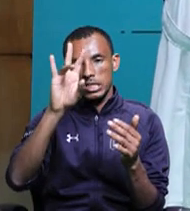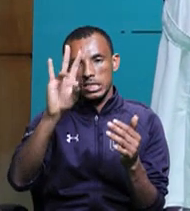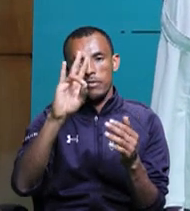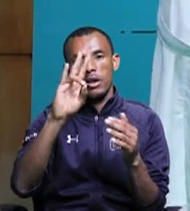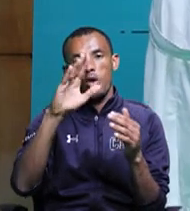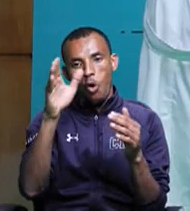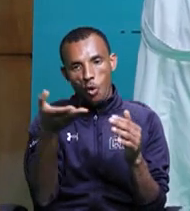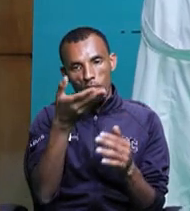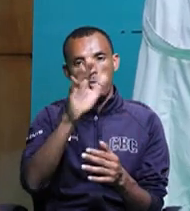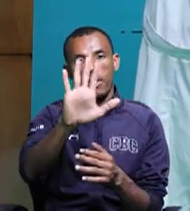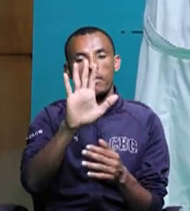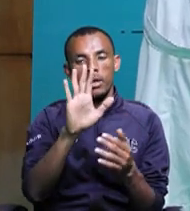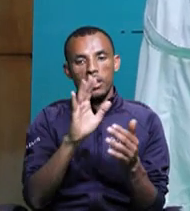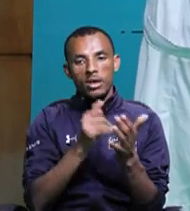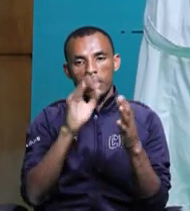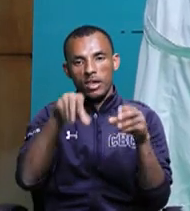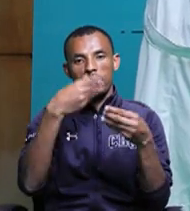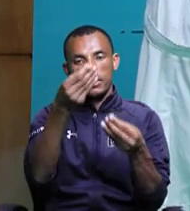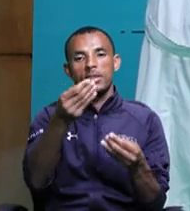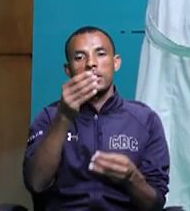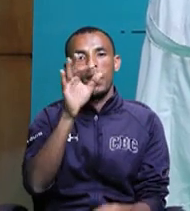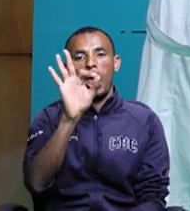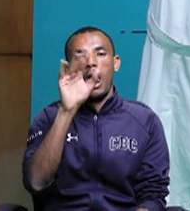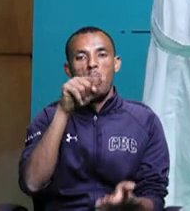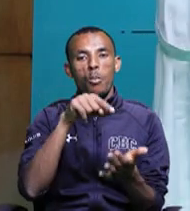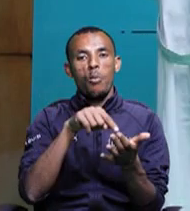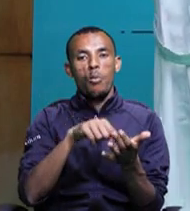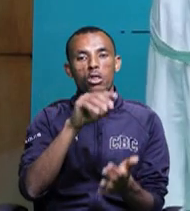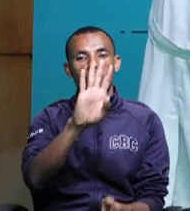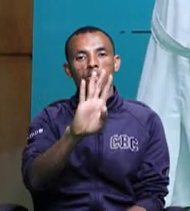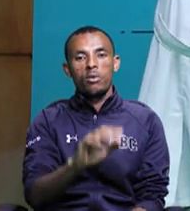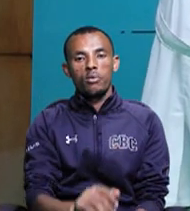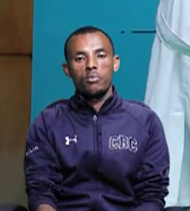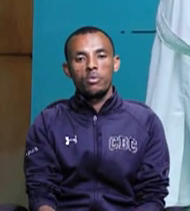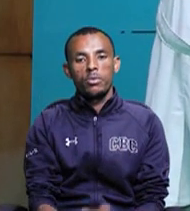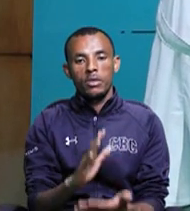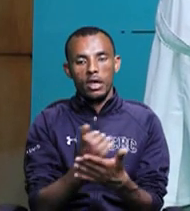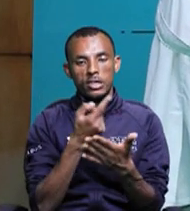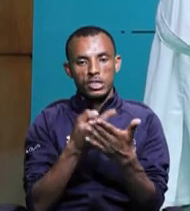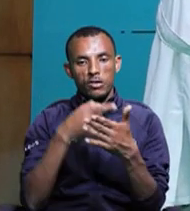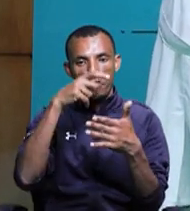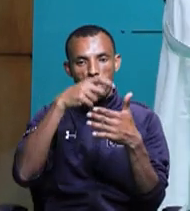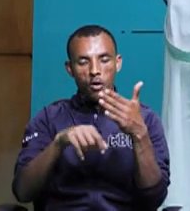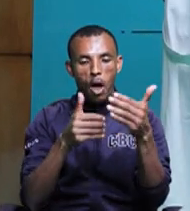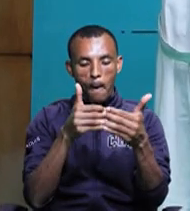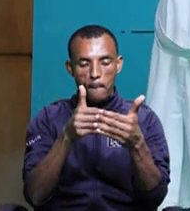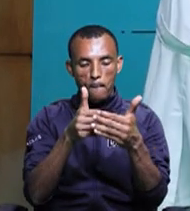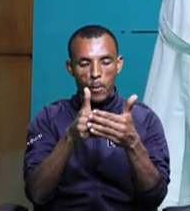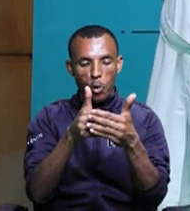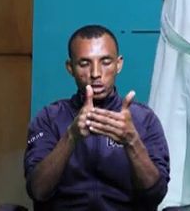5, which gives a result 9.4. Take this value